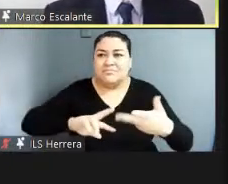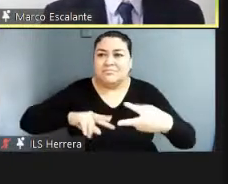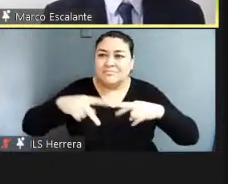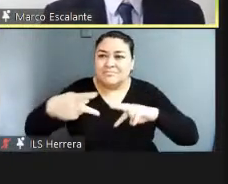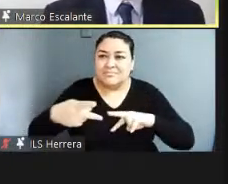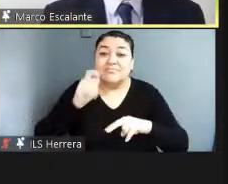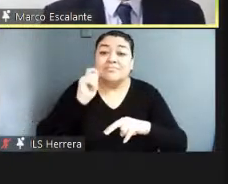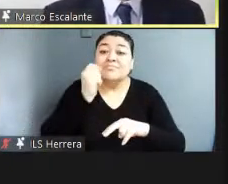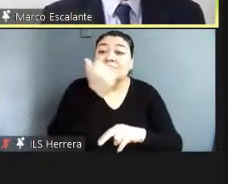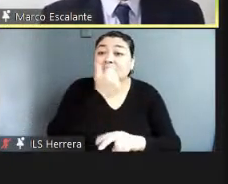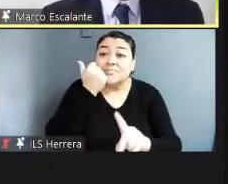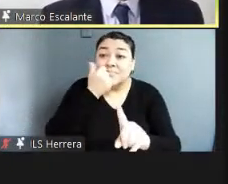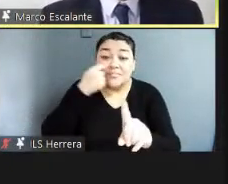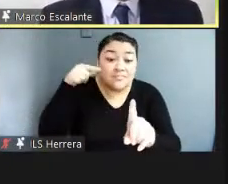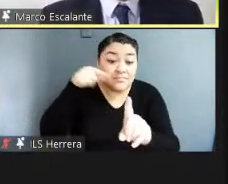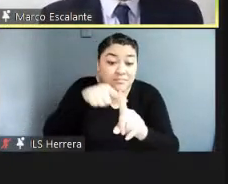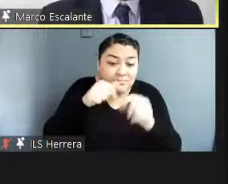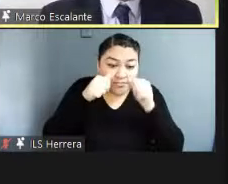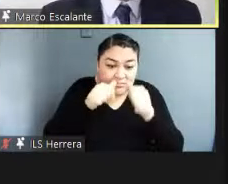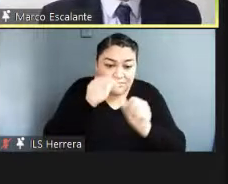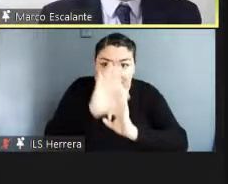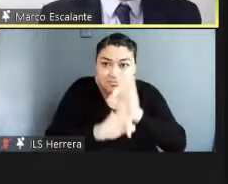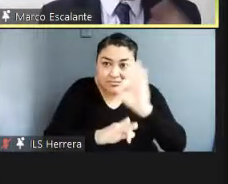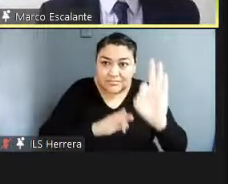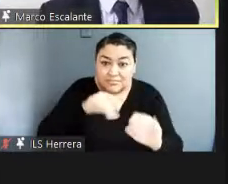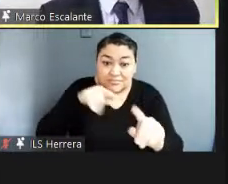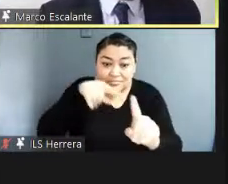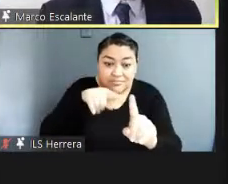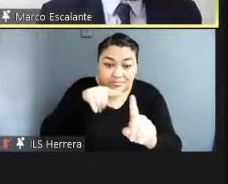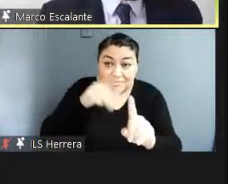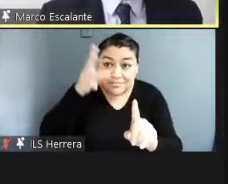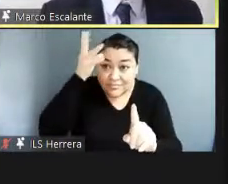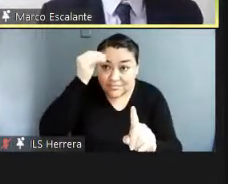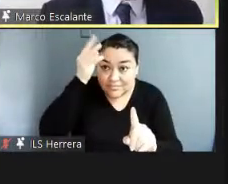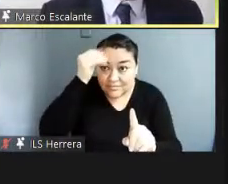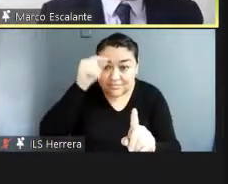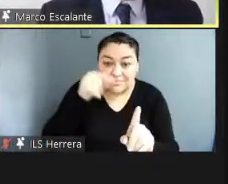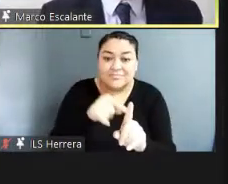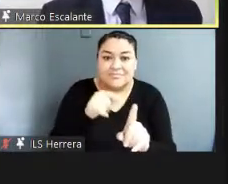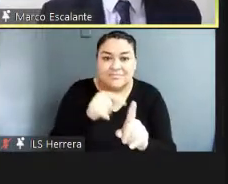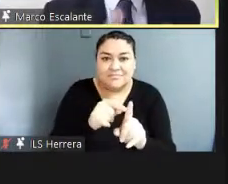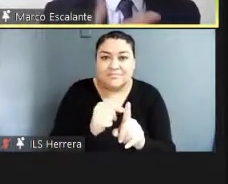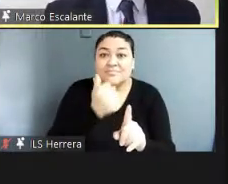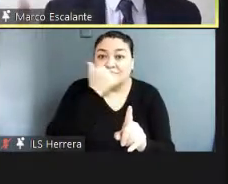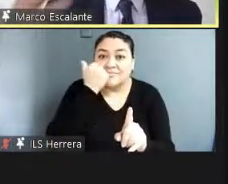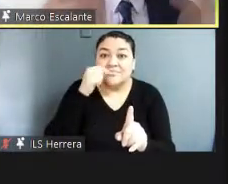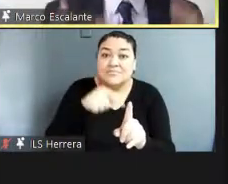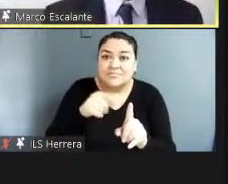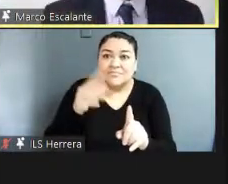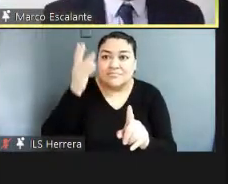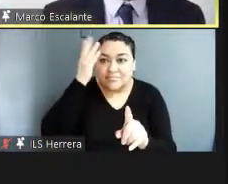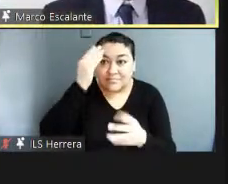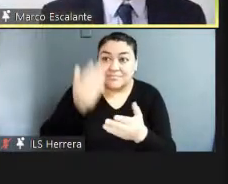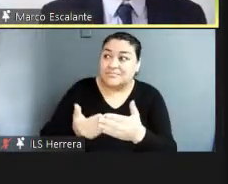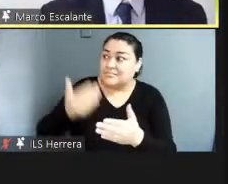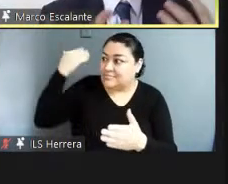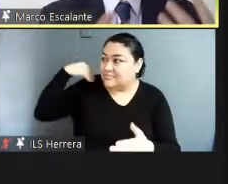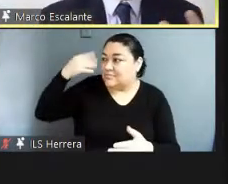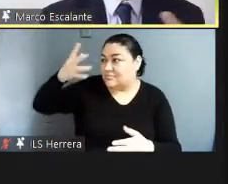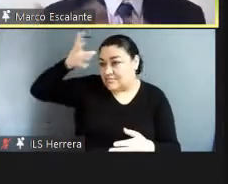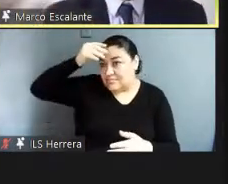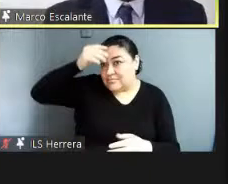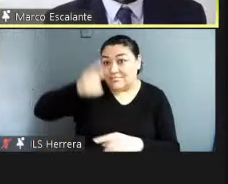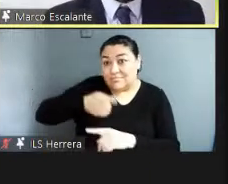to be at the center of the process and not the professor. We have the challenge that we have professors who